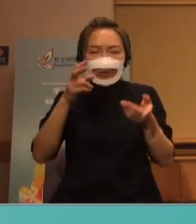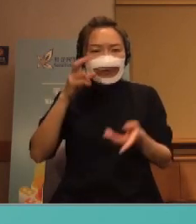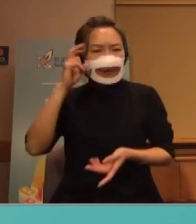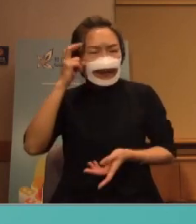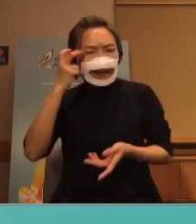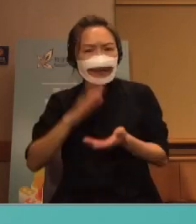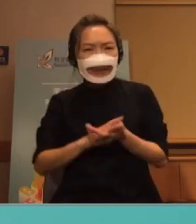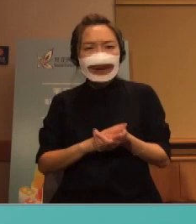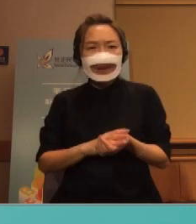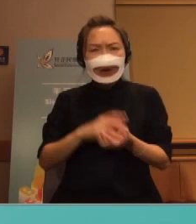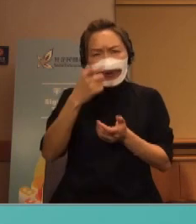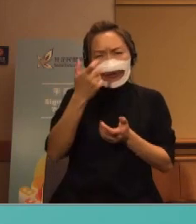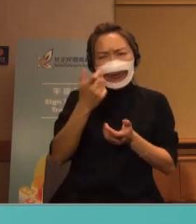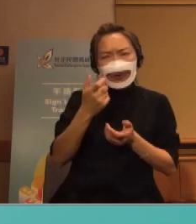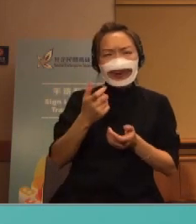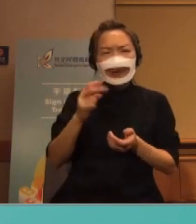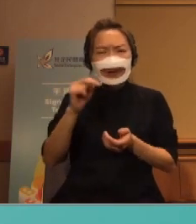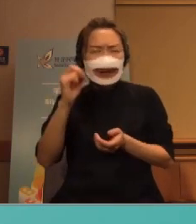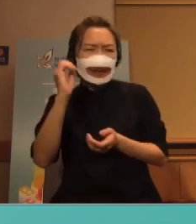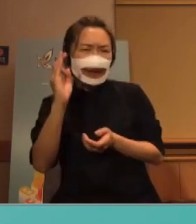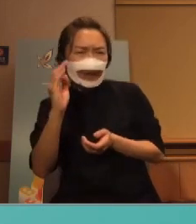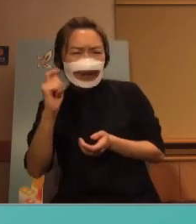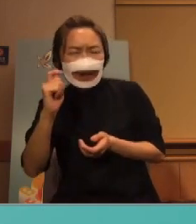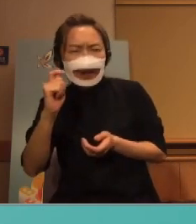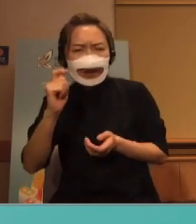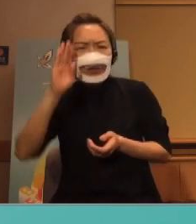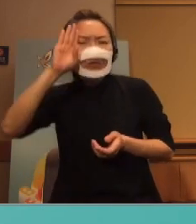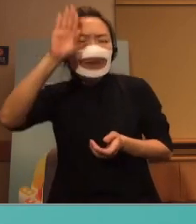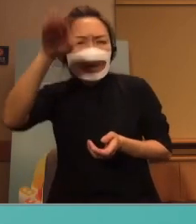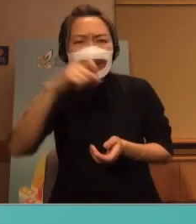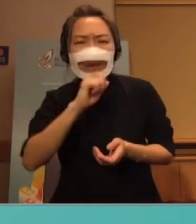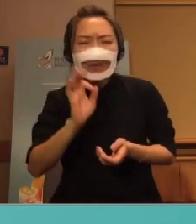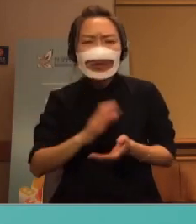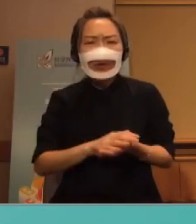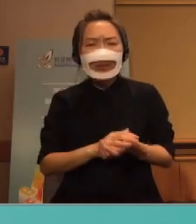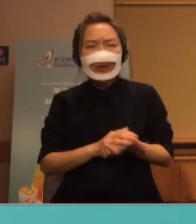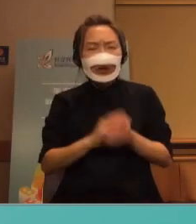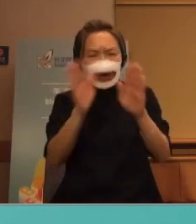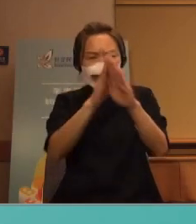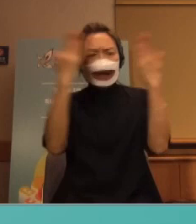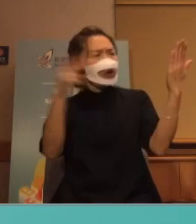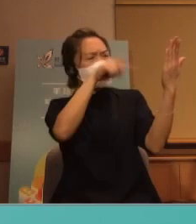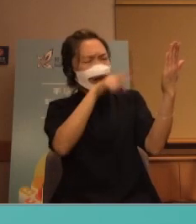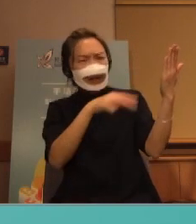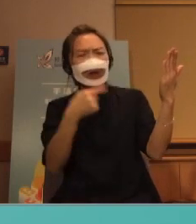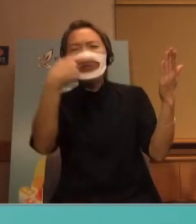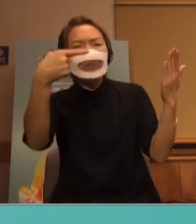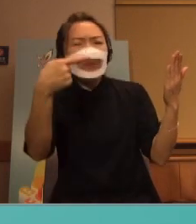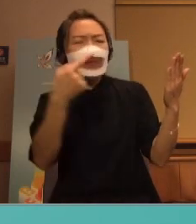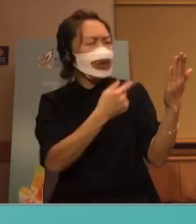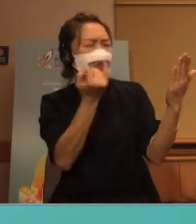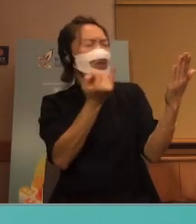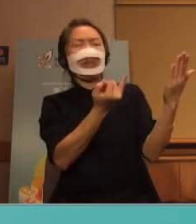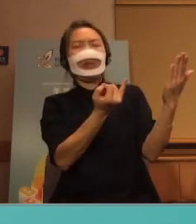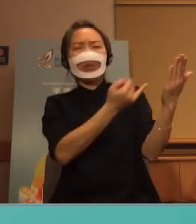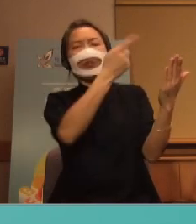have been disillusioned. For me, having worked in climate change for 3 years and crypto for like 6, I sort of see us actually meeting in the middle.